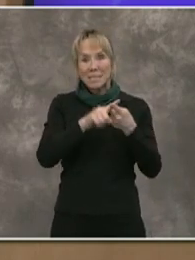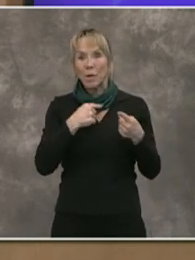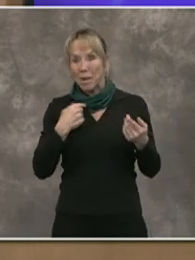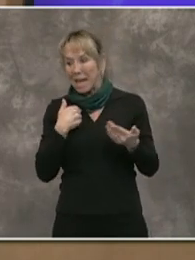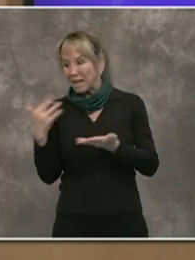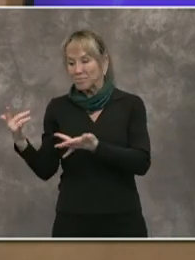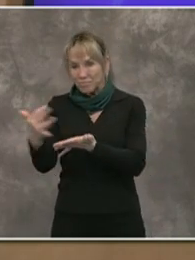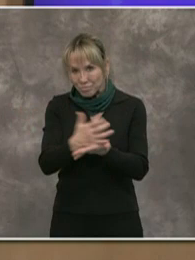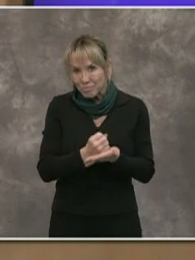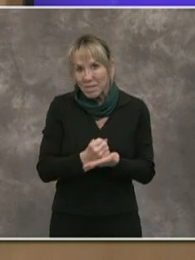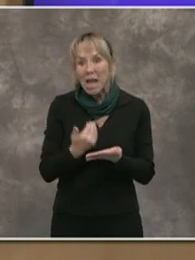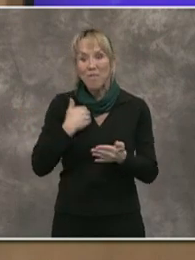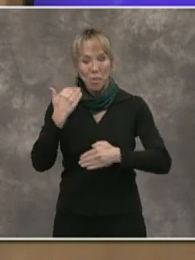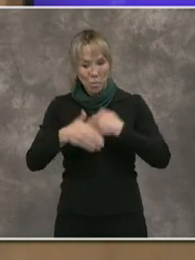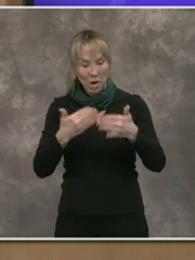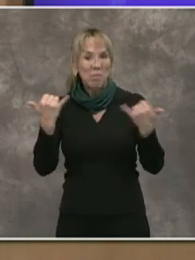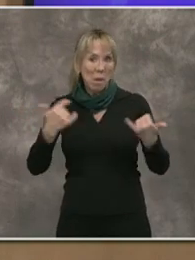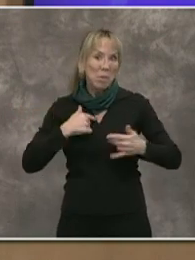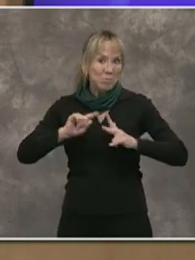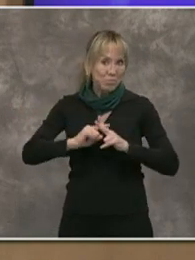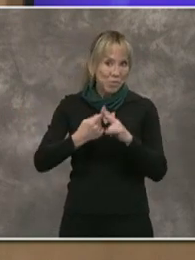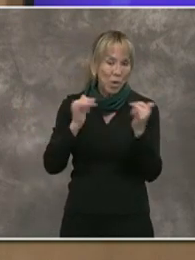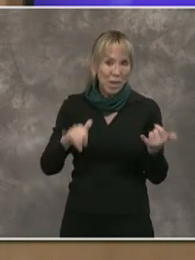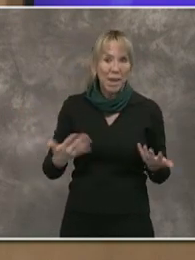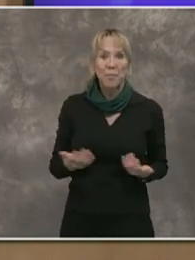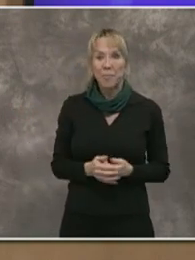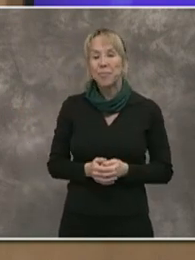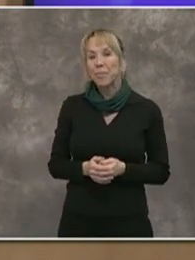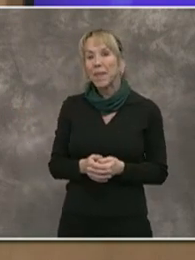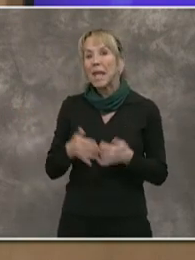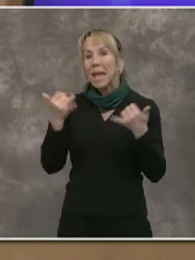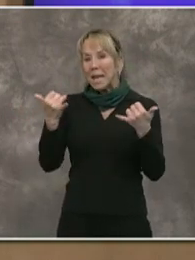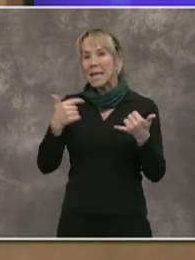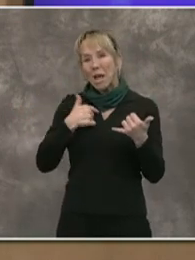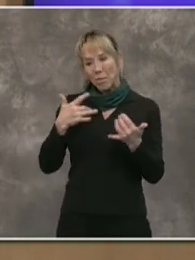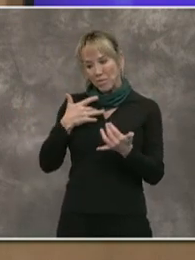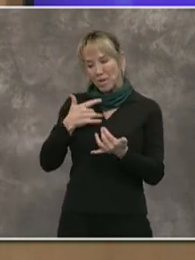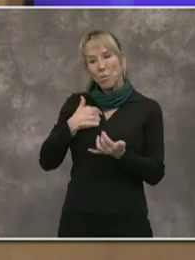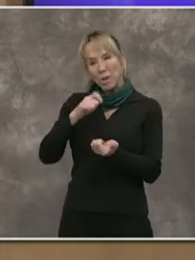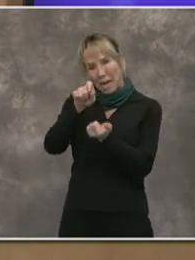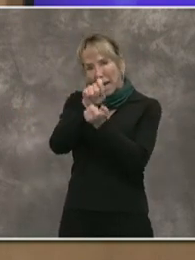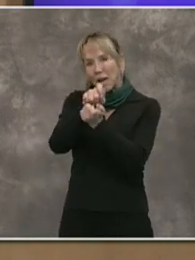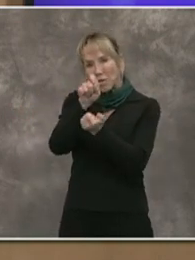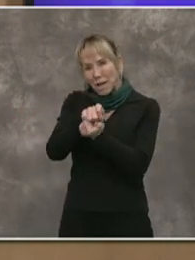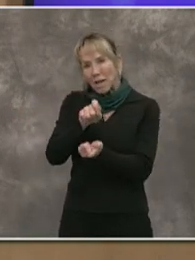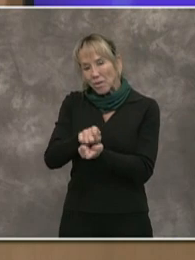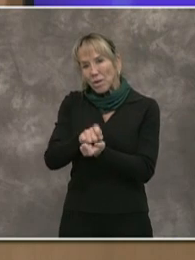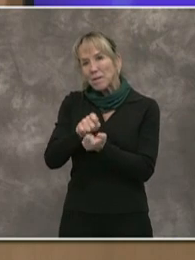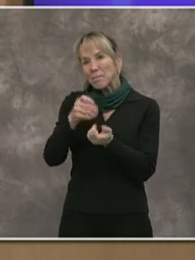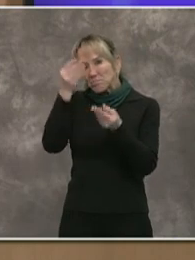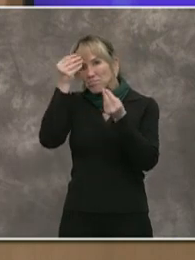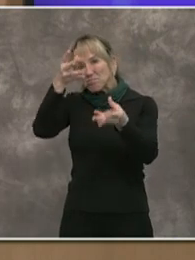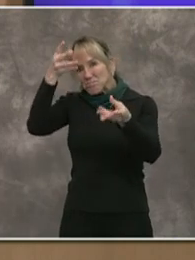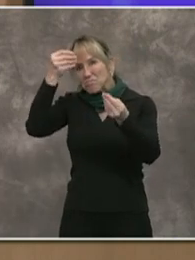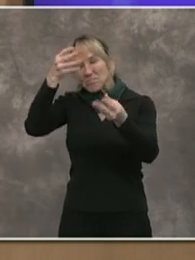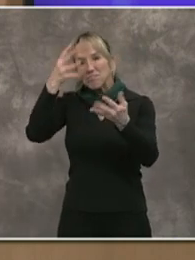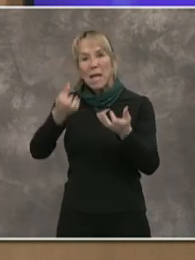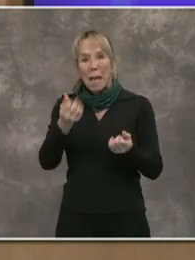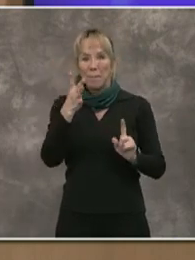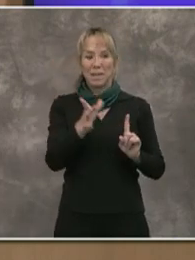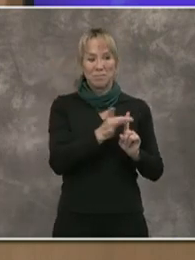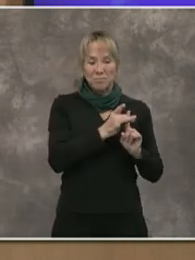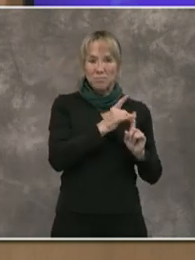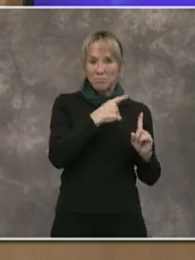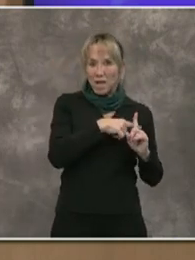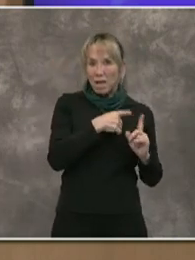have figured out a process by which we think we are as accurate as possible in conveying the number of positive